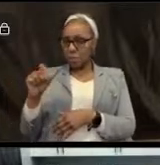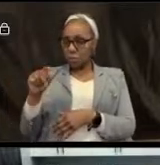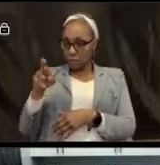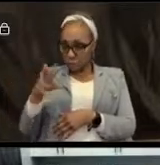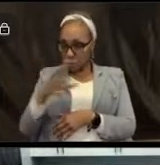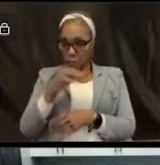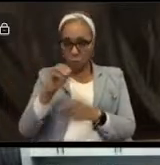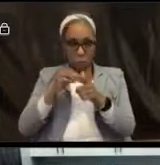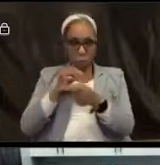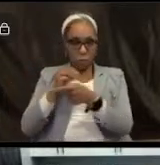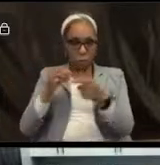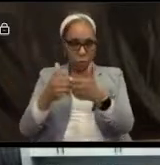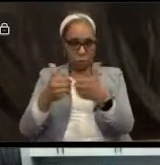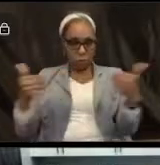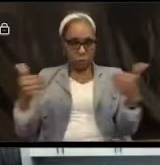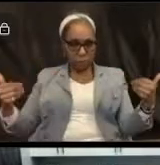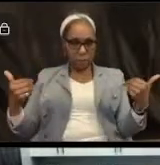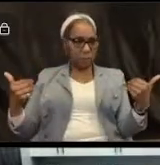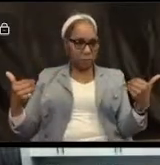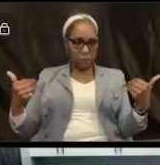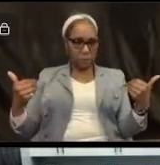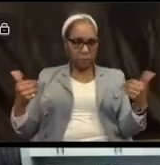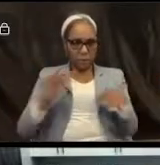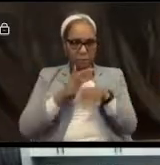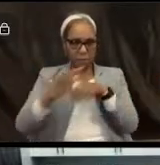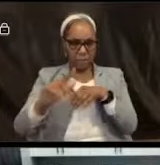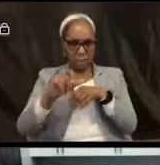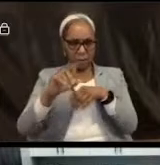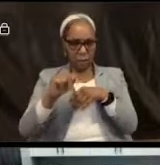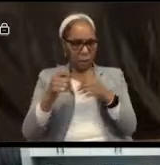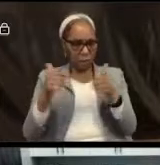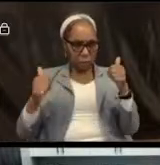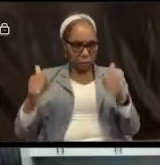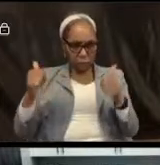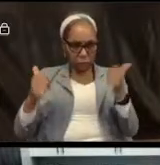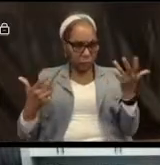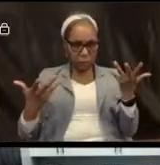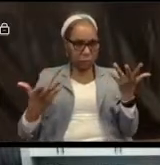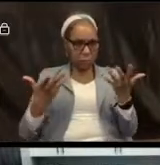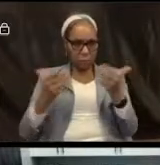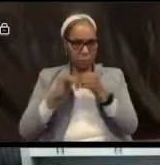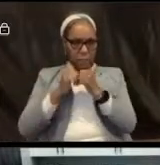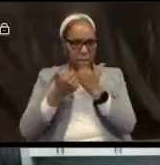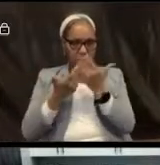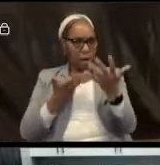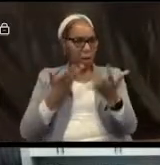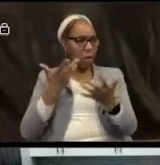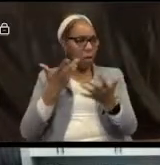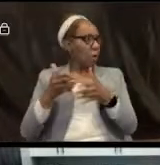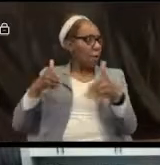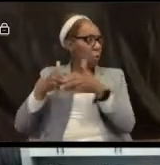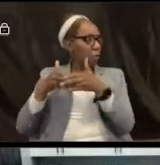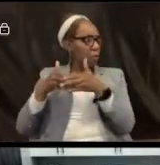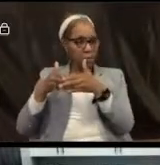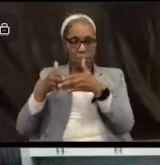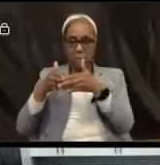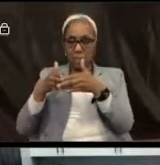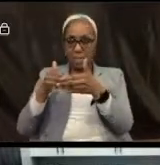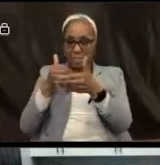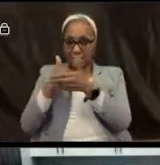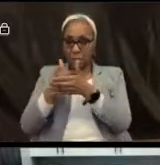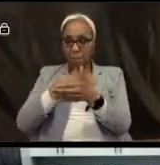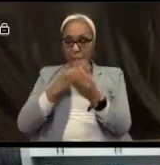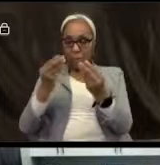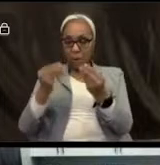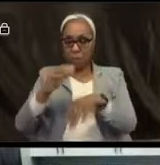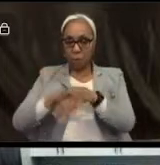gonna split the vacant lot? And how it's abutting up to my property